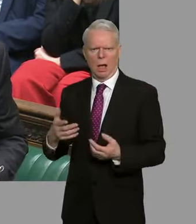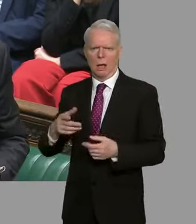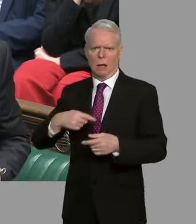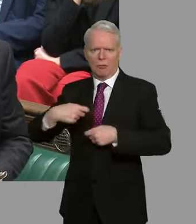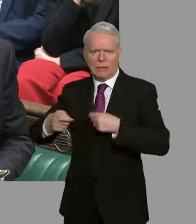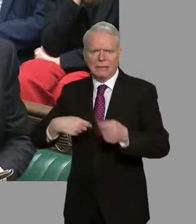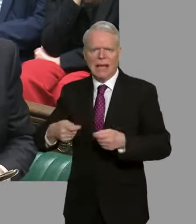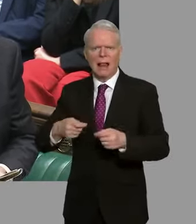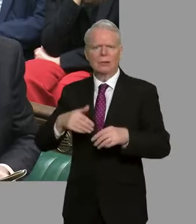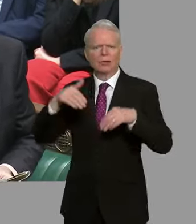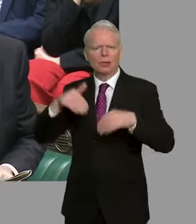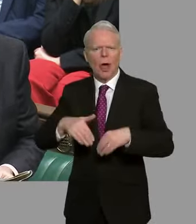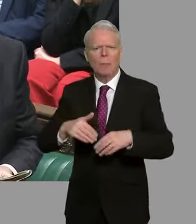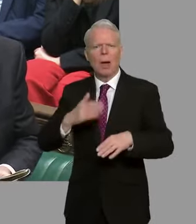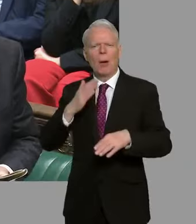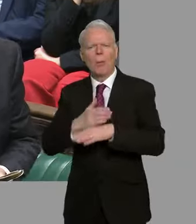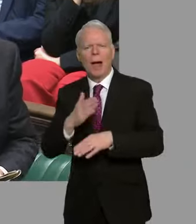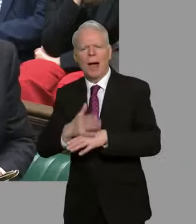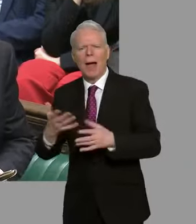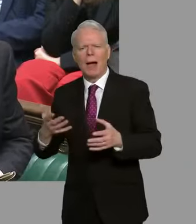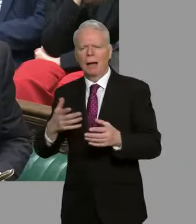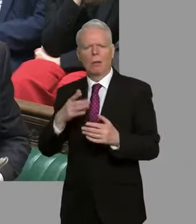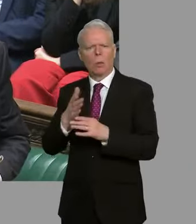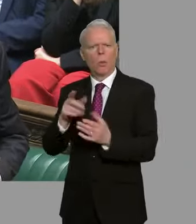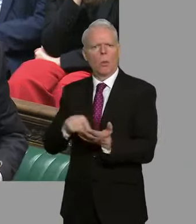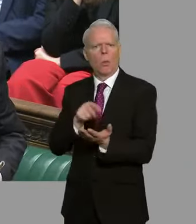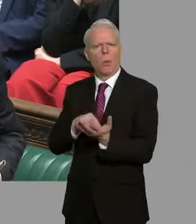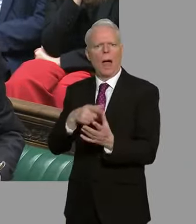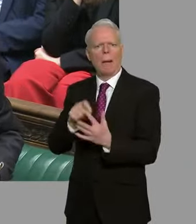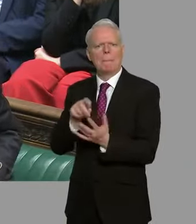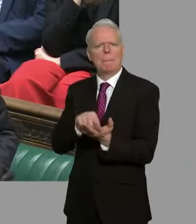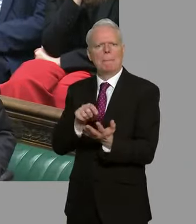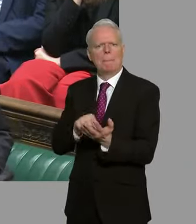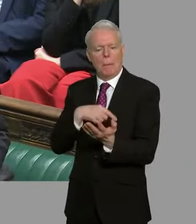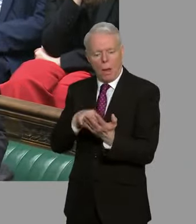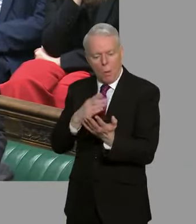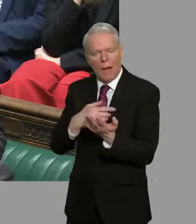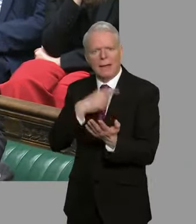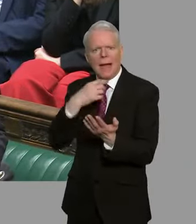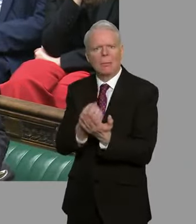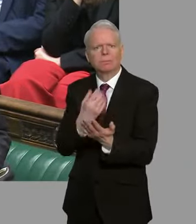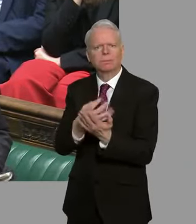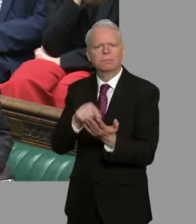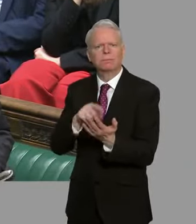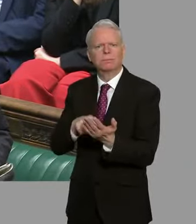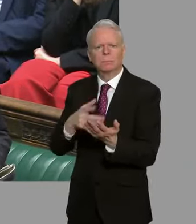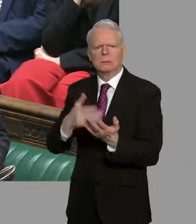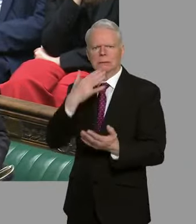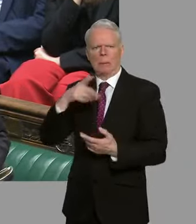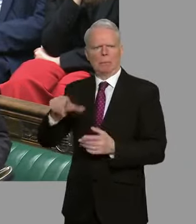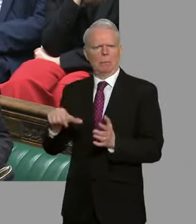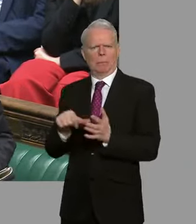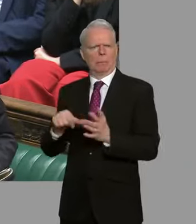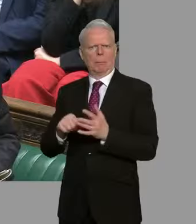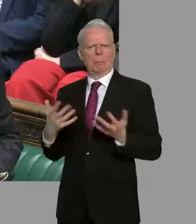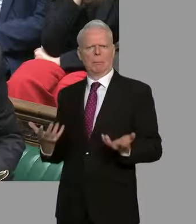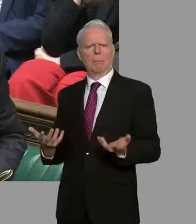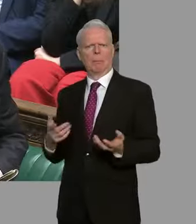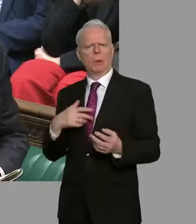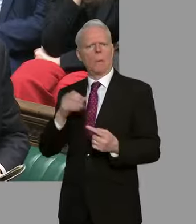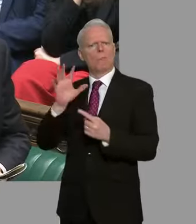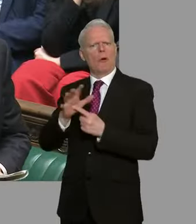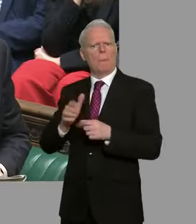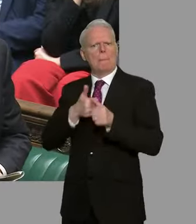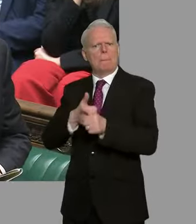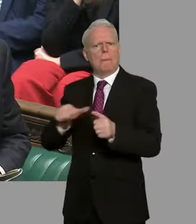TUC has also said it costs the economy around £10 billion a year. So will the Prime Minister agree with